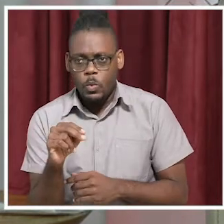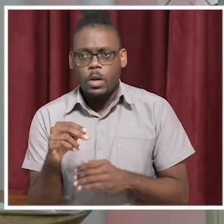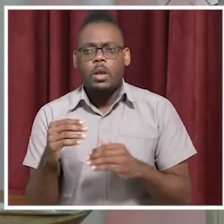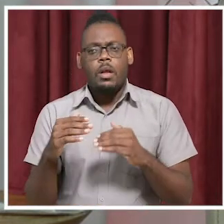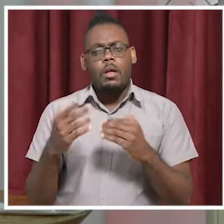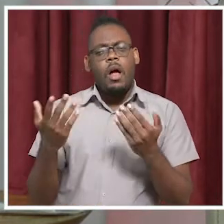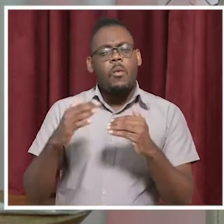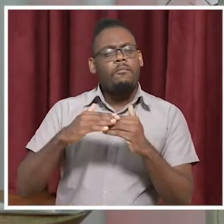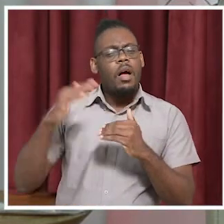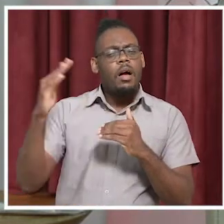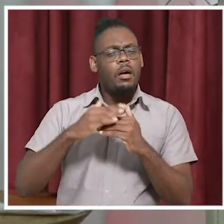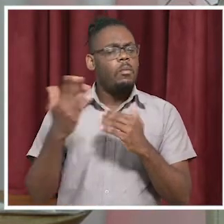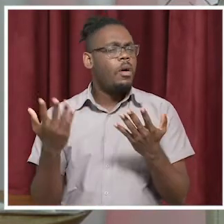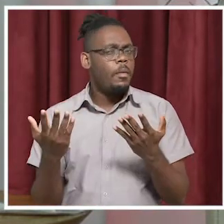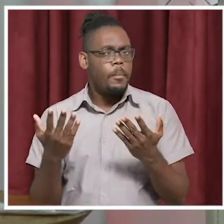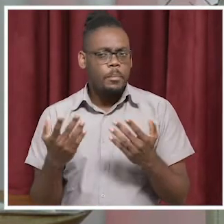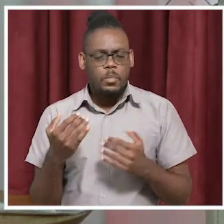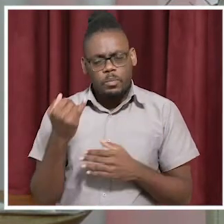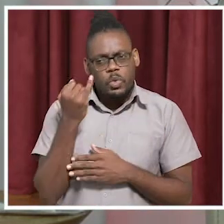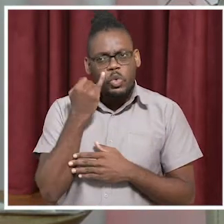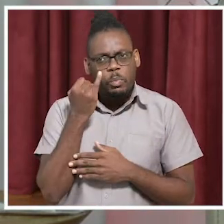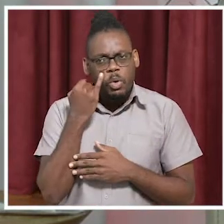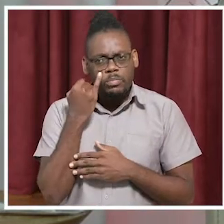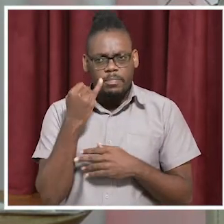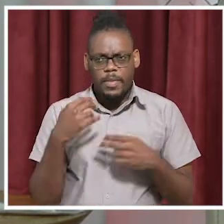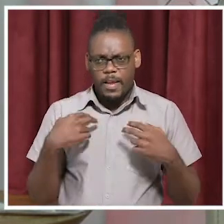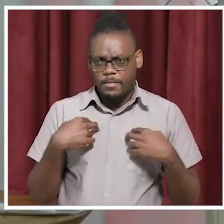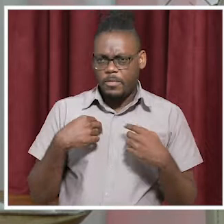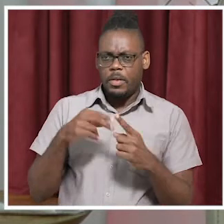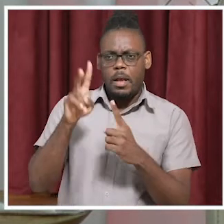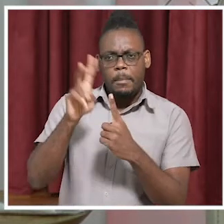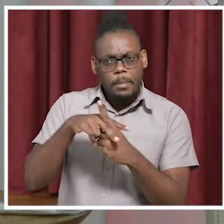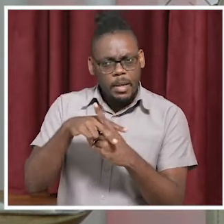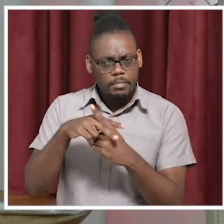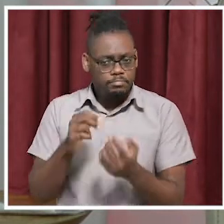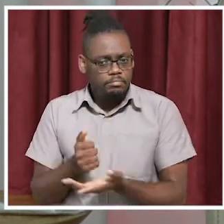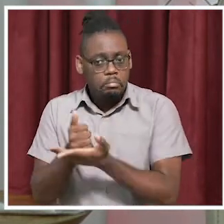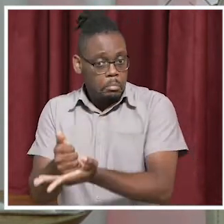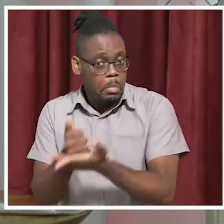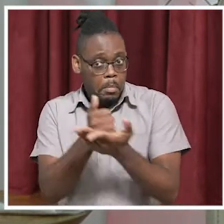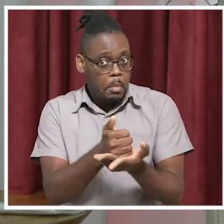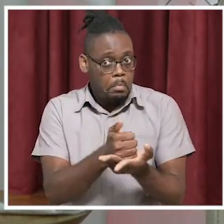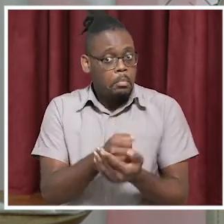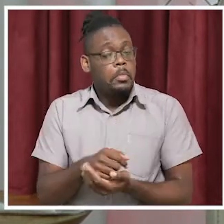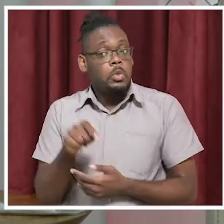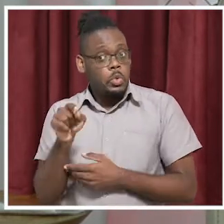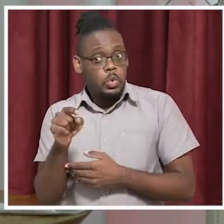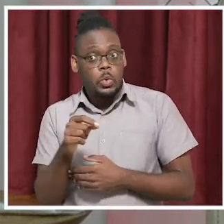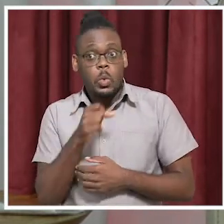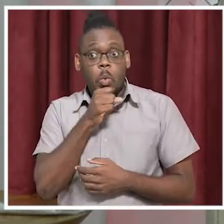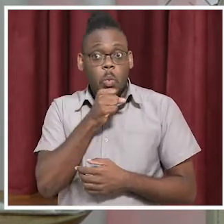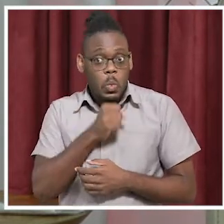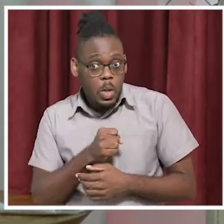Doe applying for help? Is it that it's just by virtue of their age and not receiving pension, or are they receiving pension